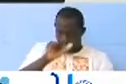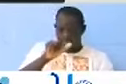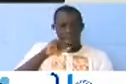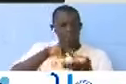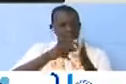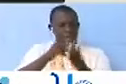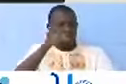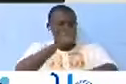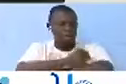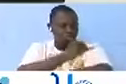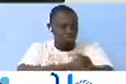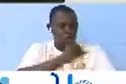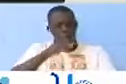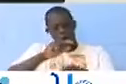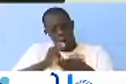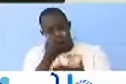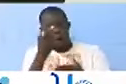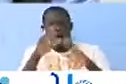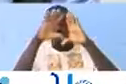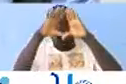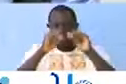21 years. That is what I'm putting to